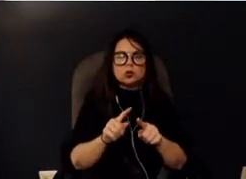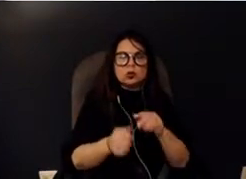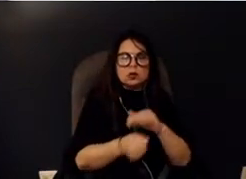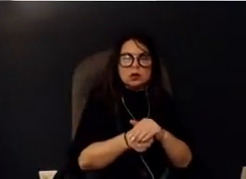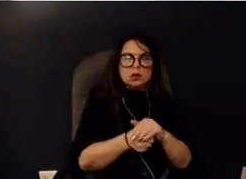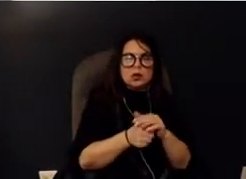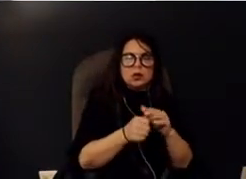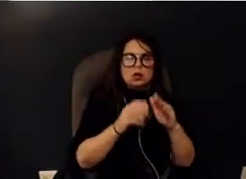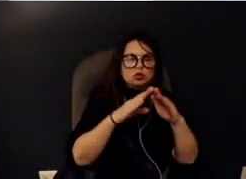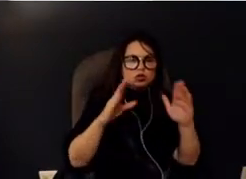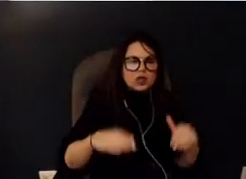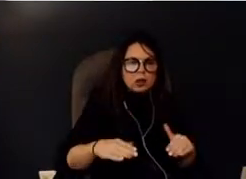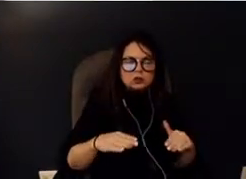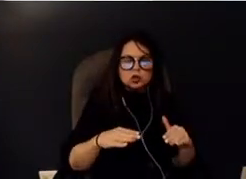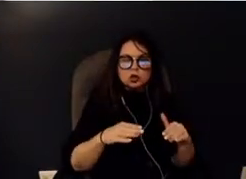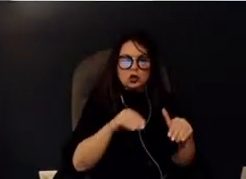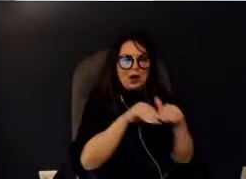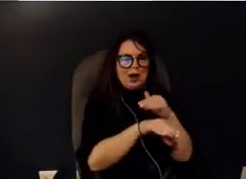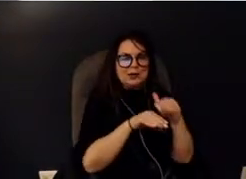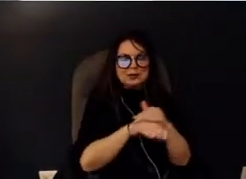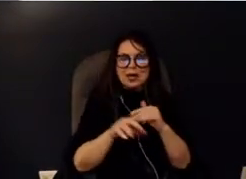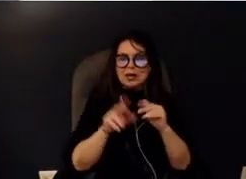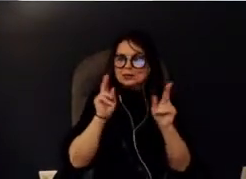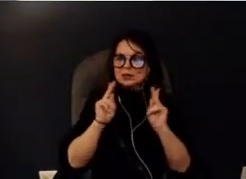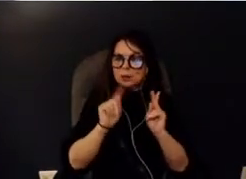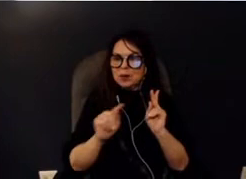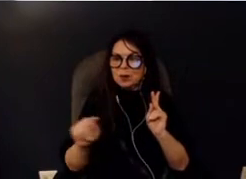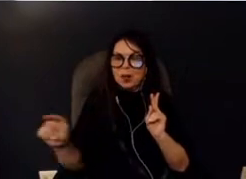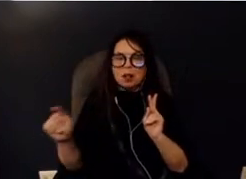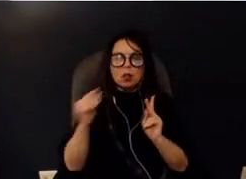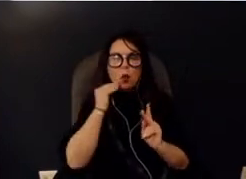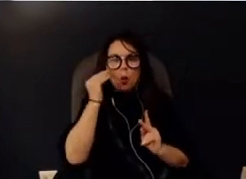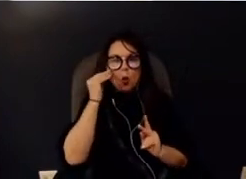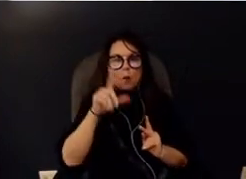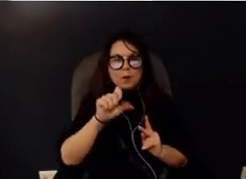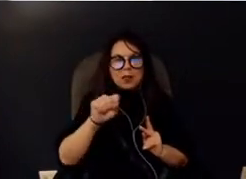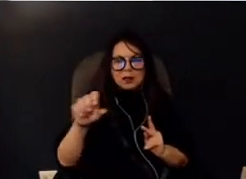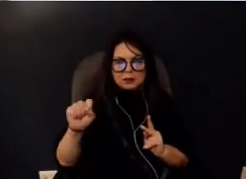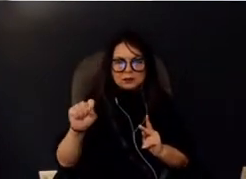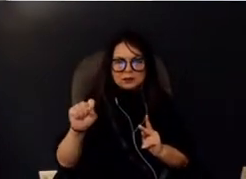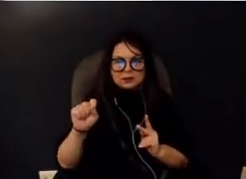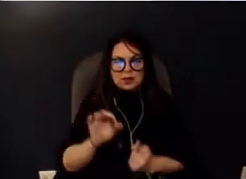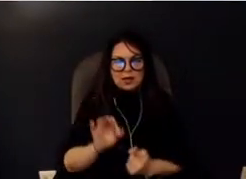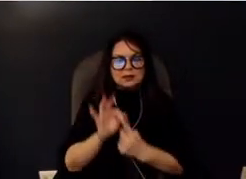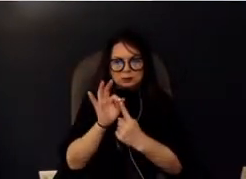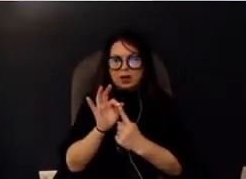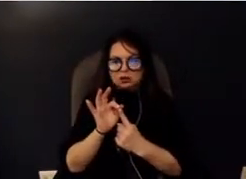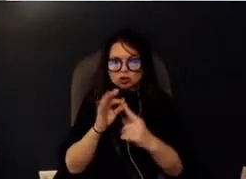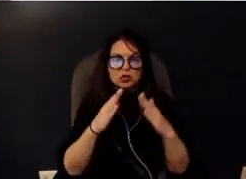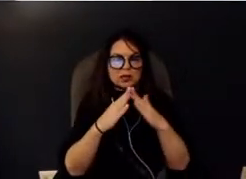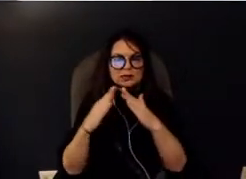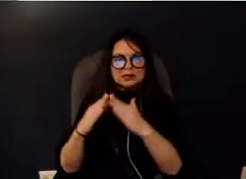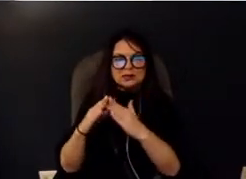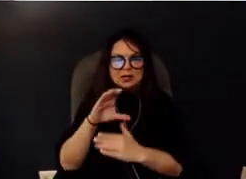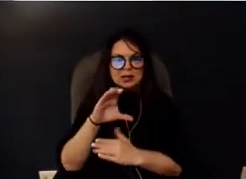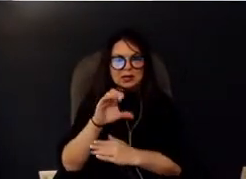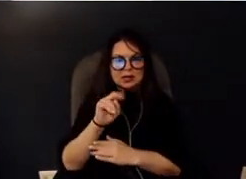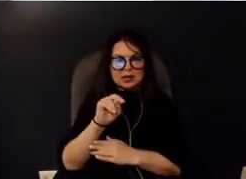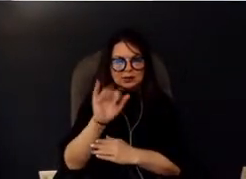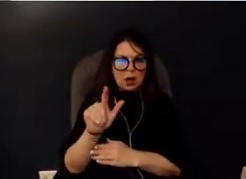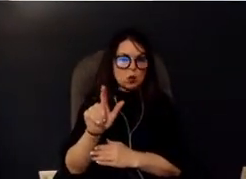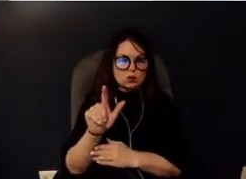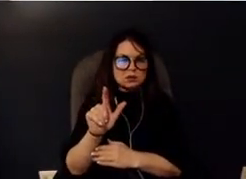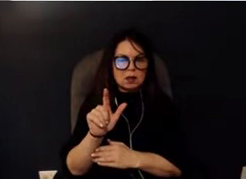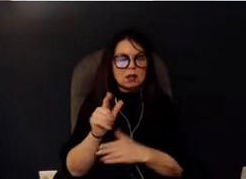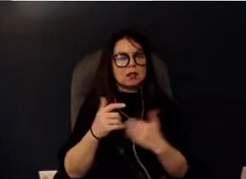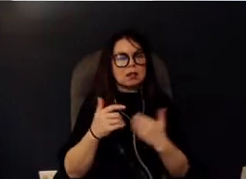homelessness, especially since the City Council just adopted an ordinance on